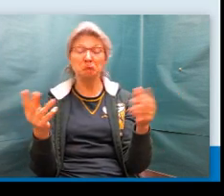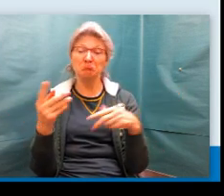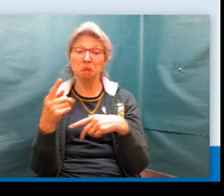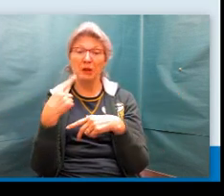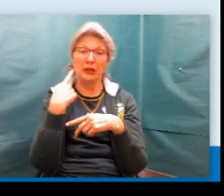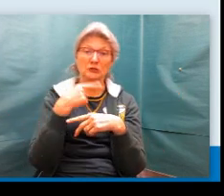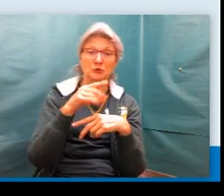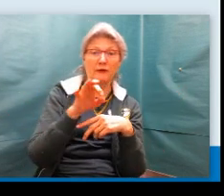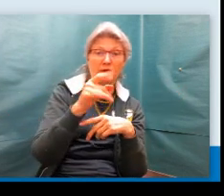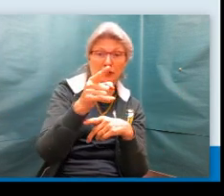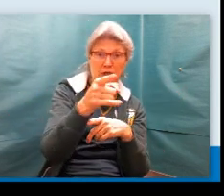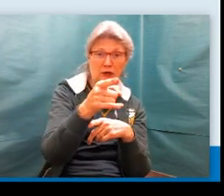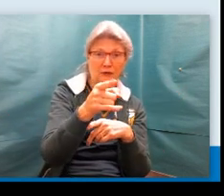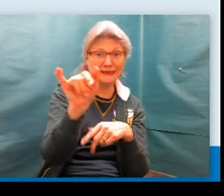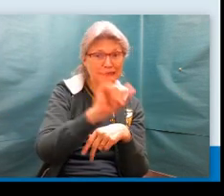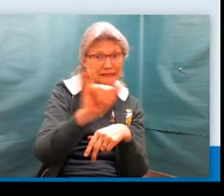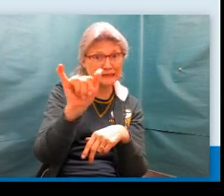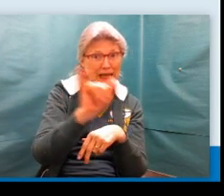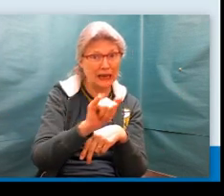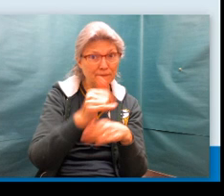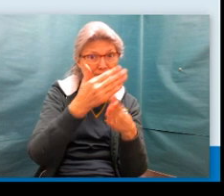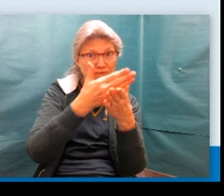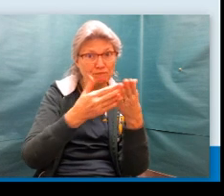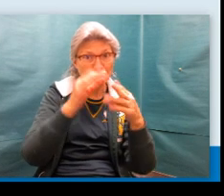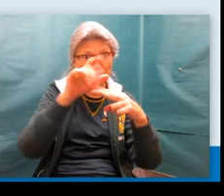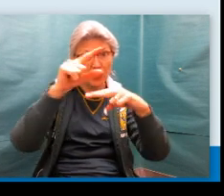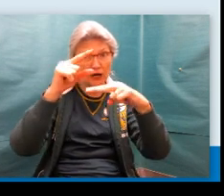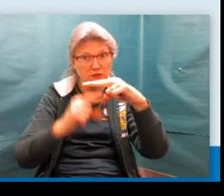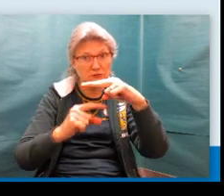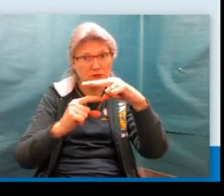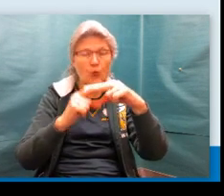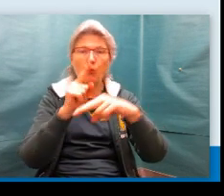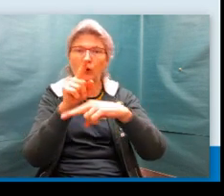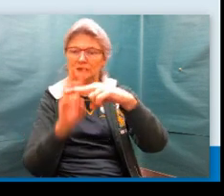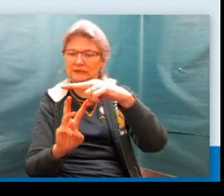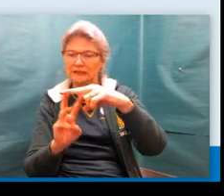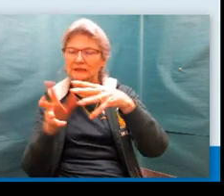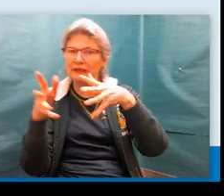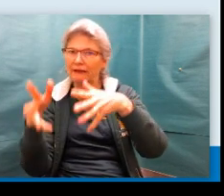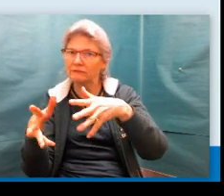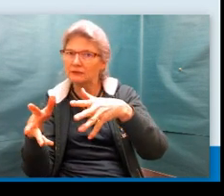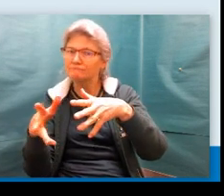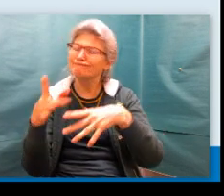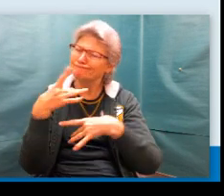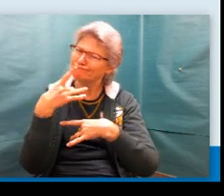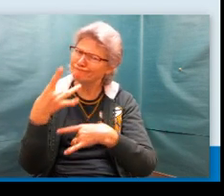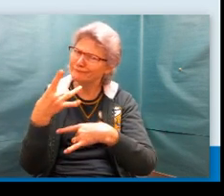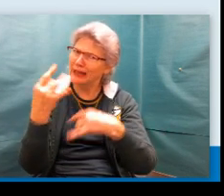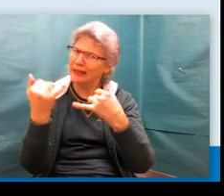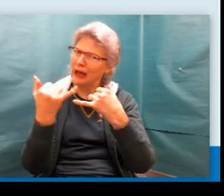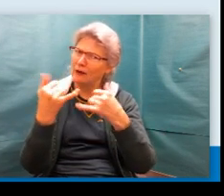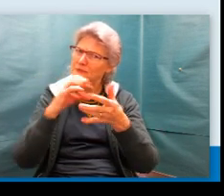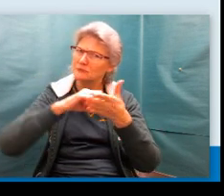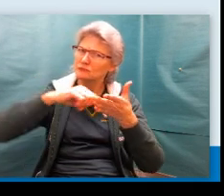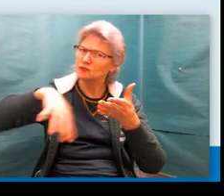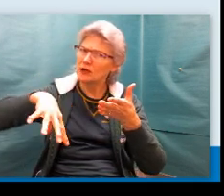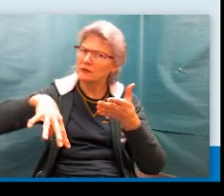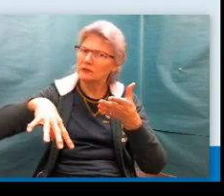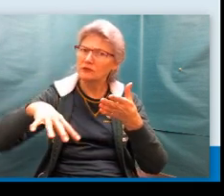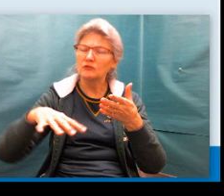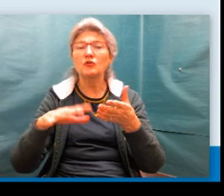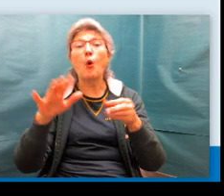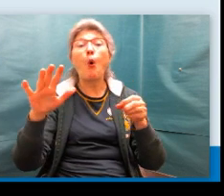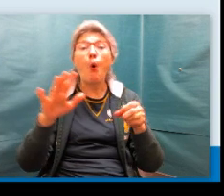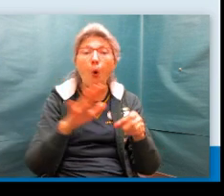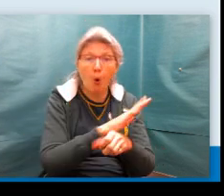what I found over here. I had 1/6 left. Okay, interesting. Now I'm gonna subtract the whole number parts